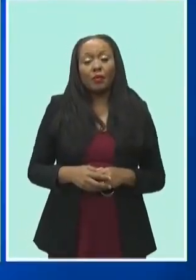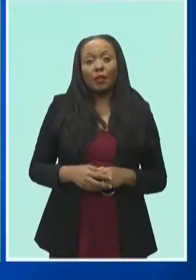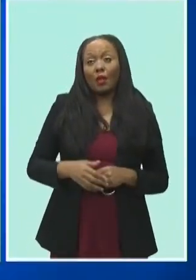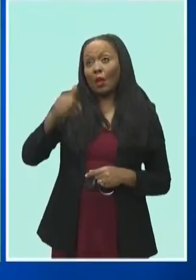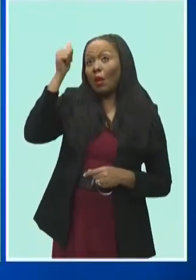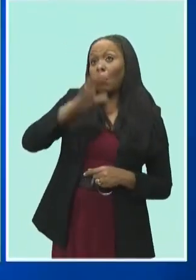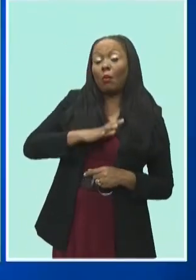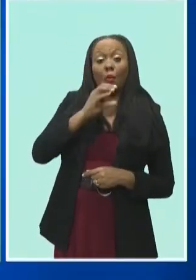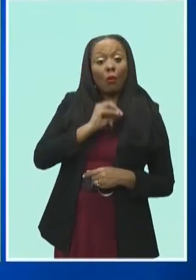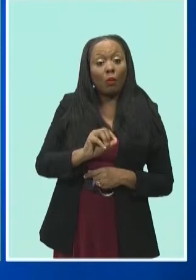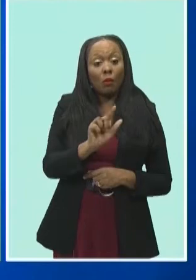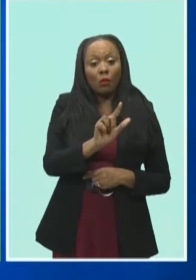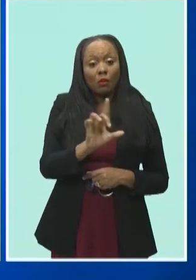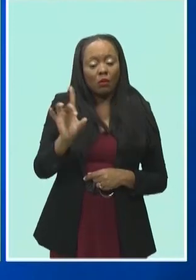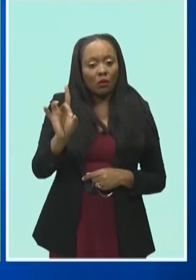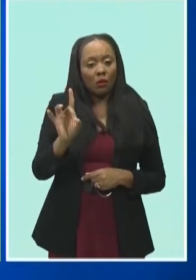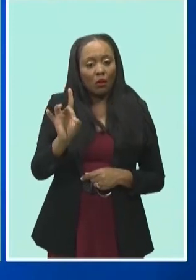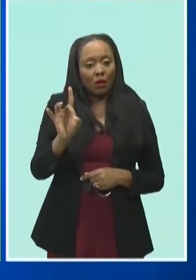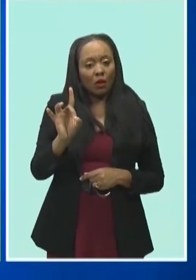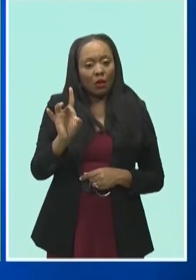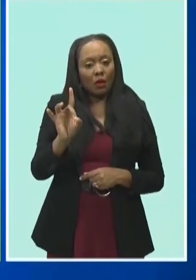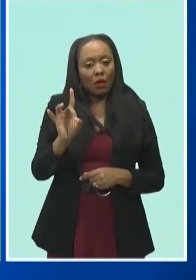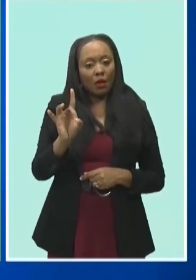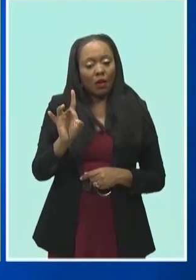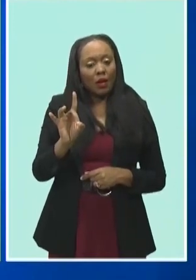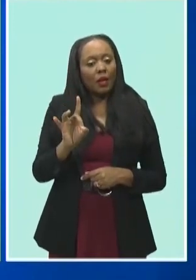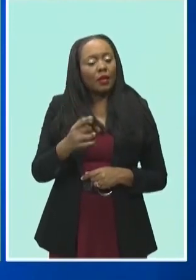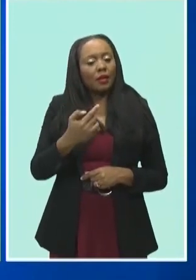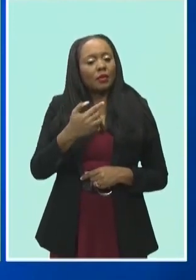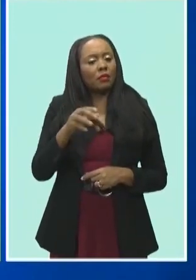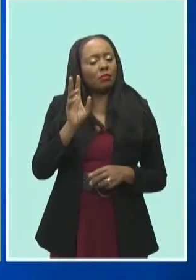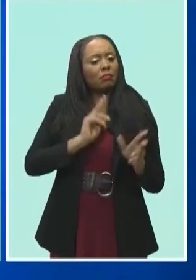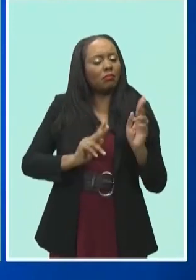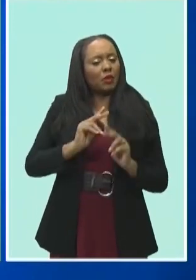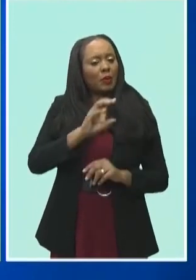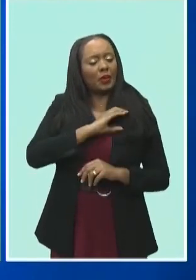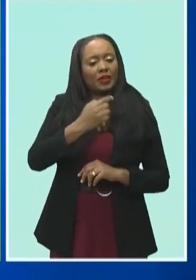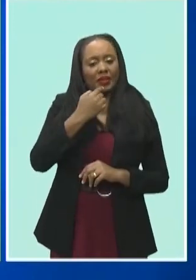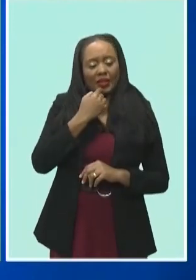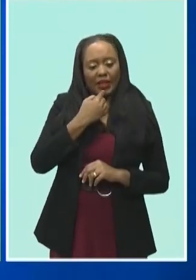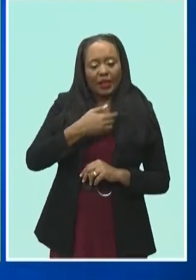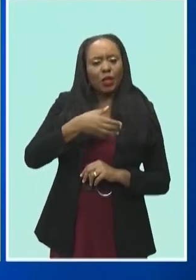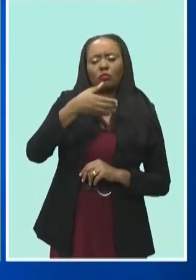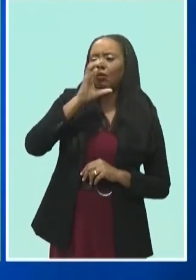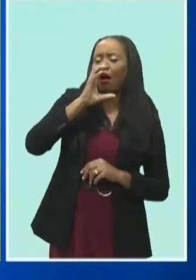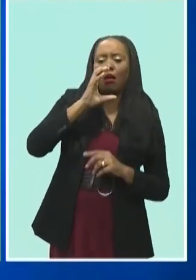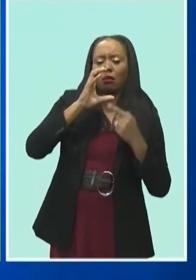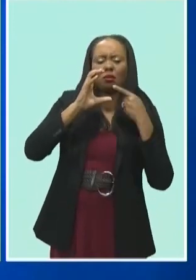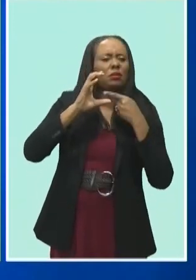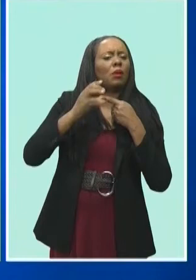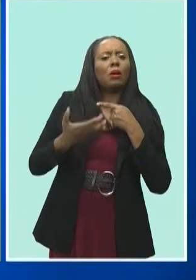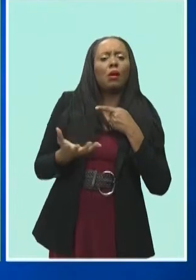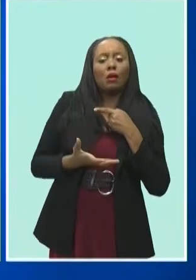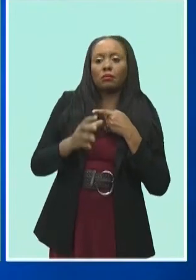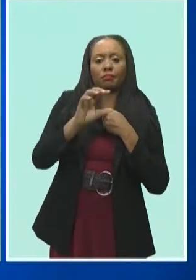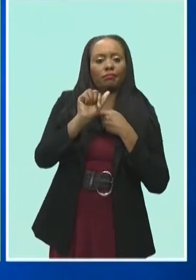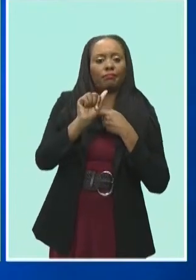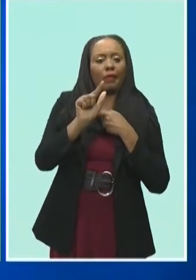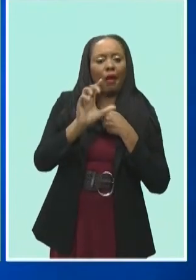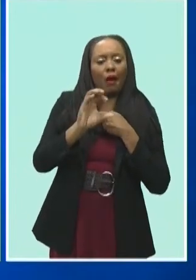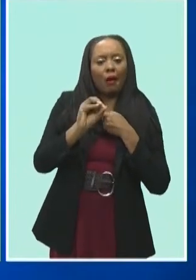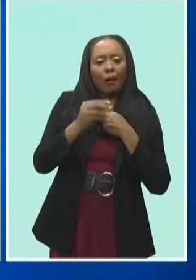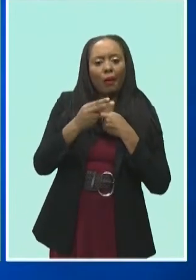28-year-old Gary Stewart met his demise allegedly after drinking a substance while working on a quarry owned by a